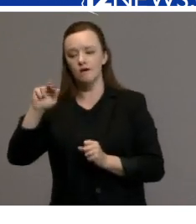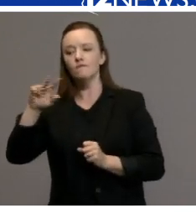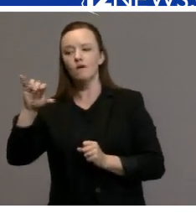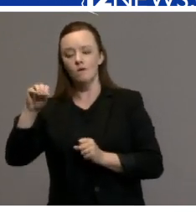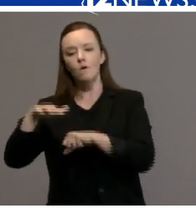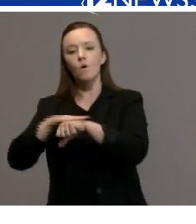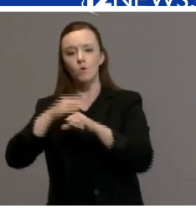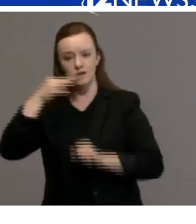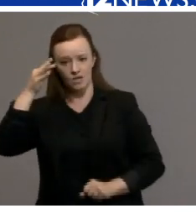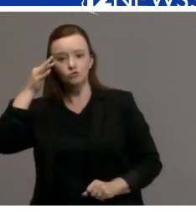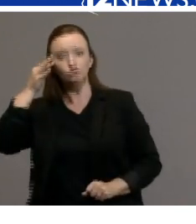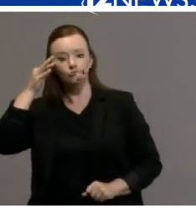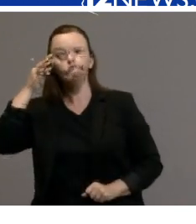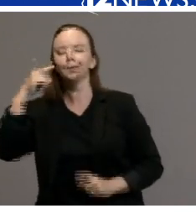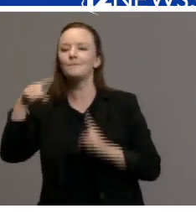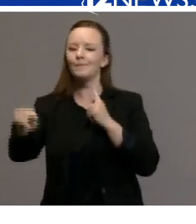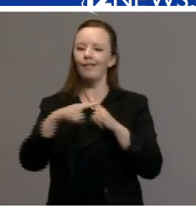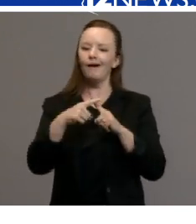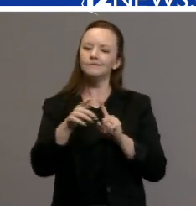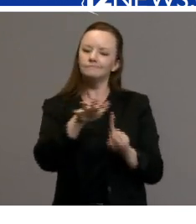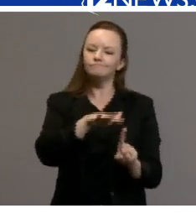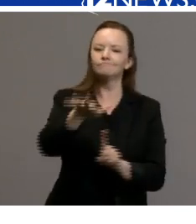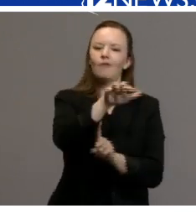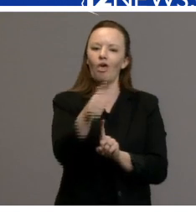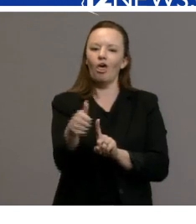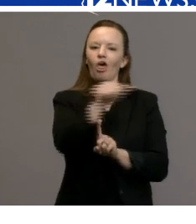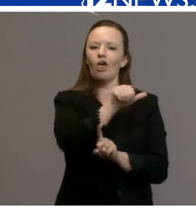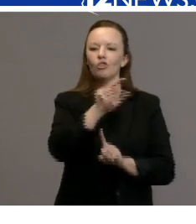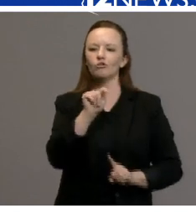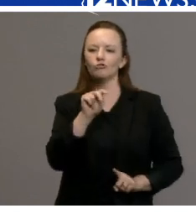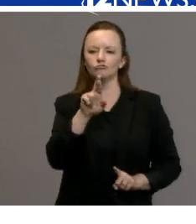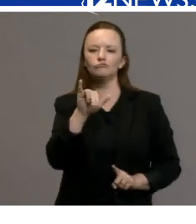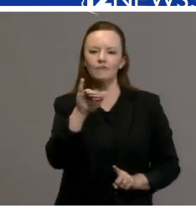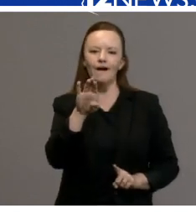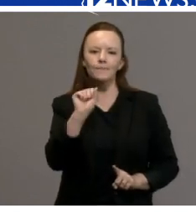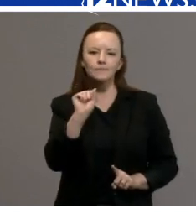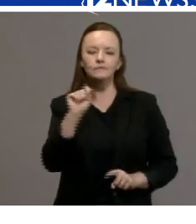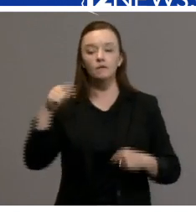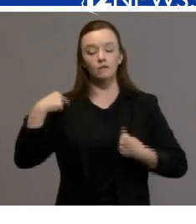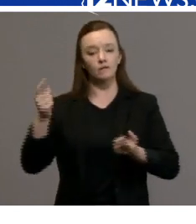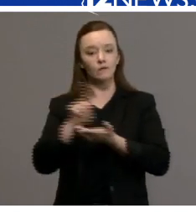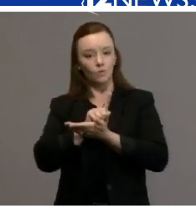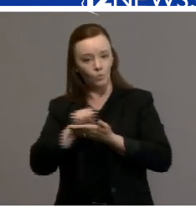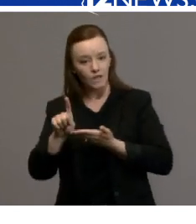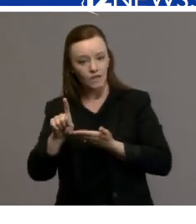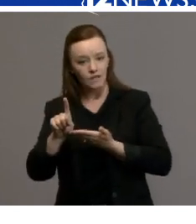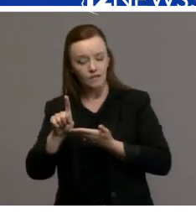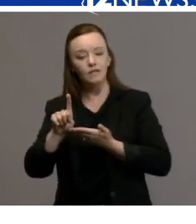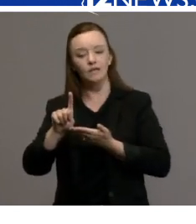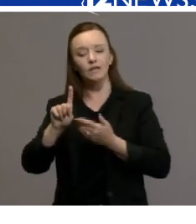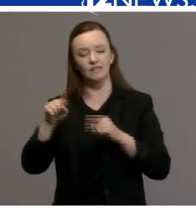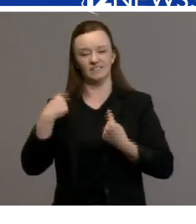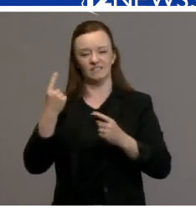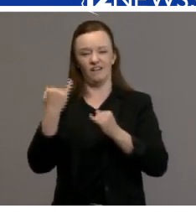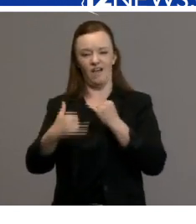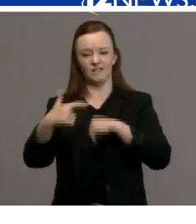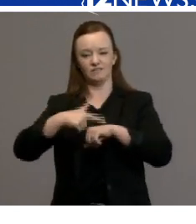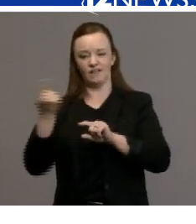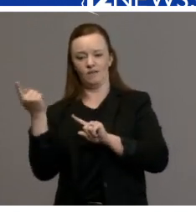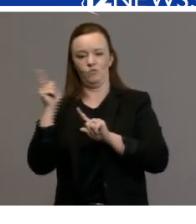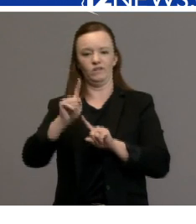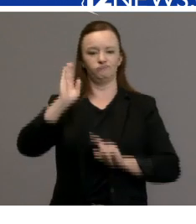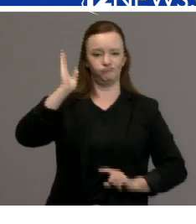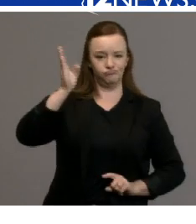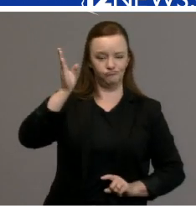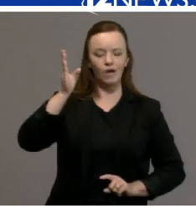we've, in the last week since we last met, have been able to send out some PPE training teams from our